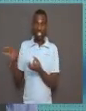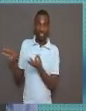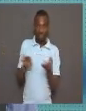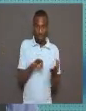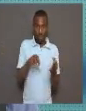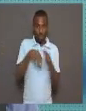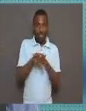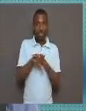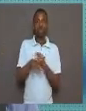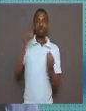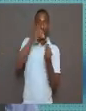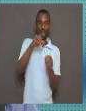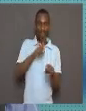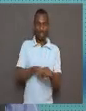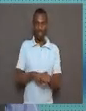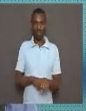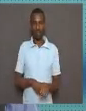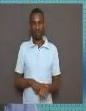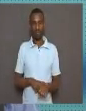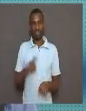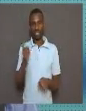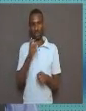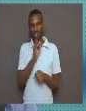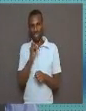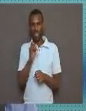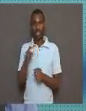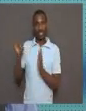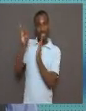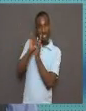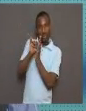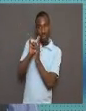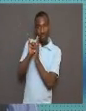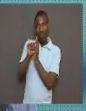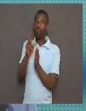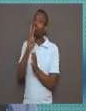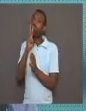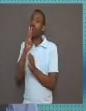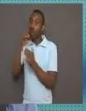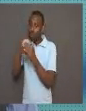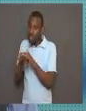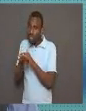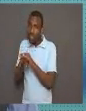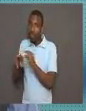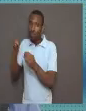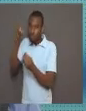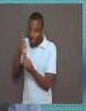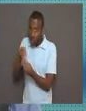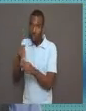In fact, adding salt increased the density of the water to a